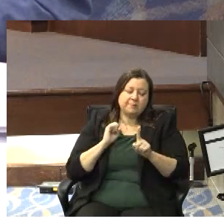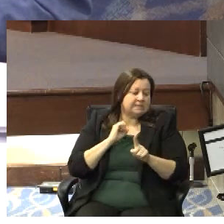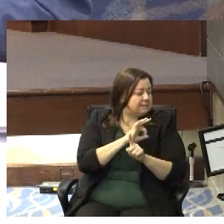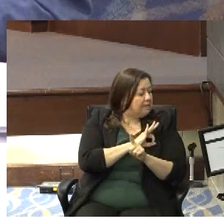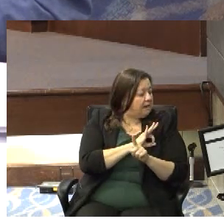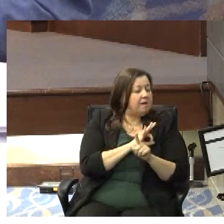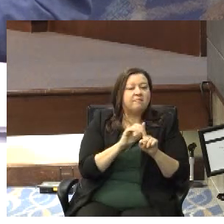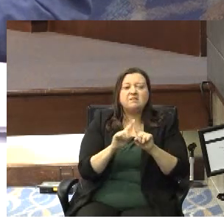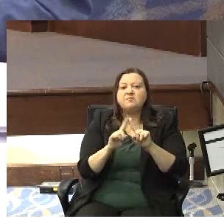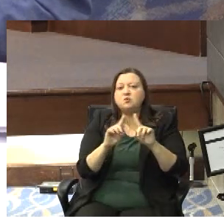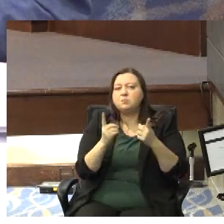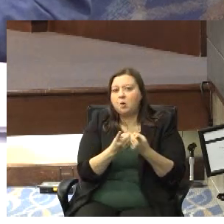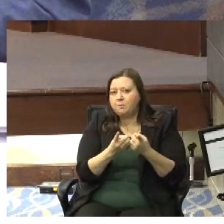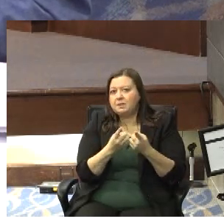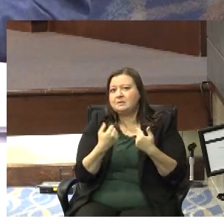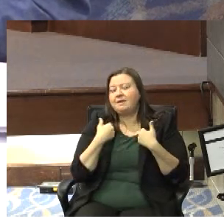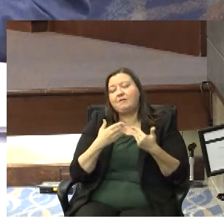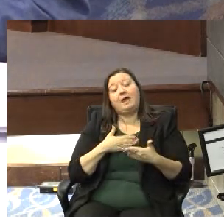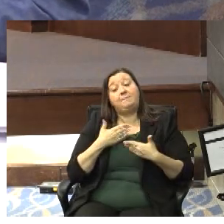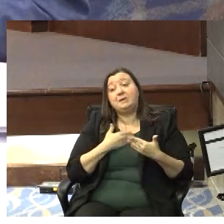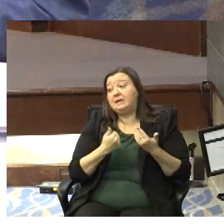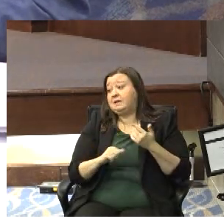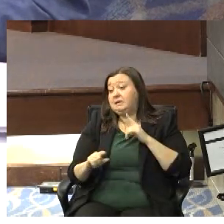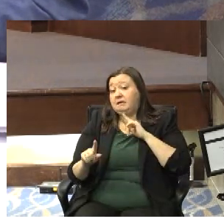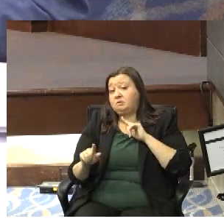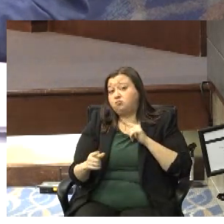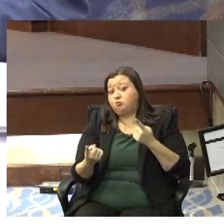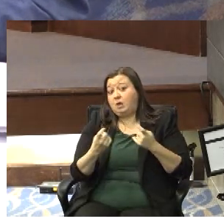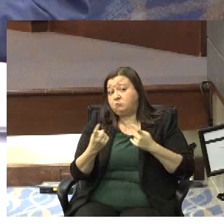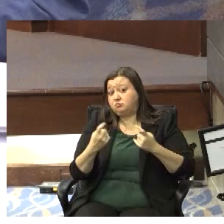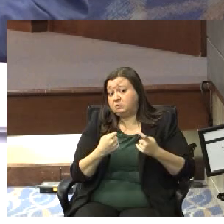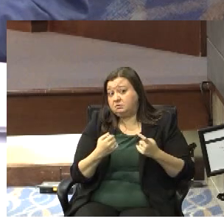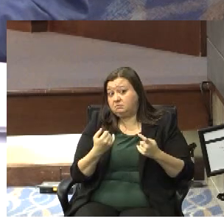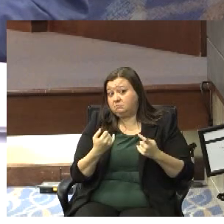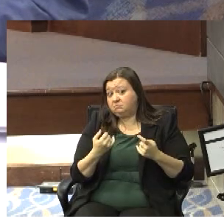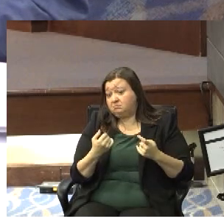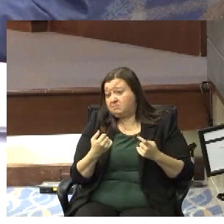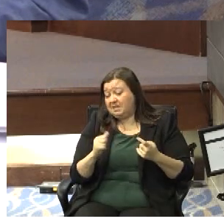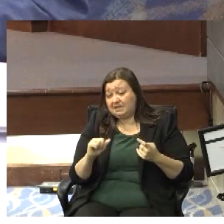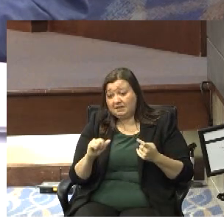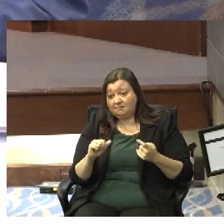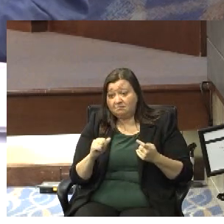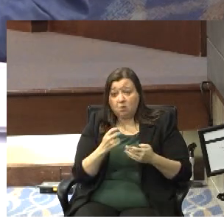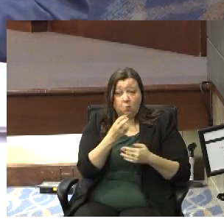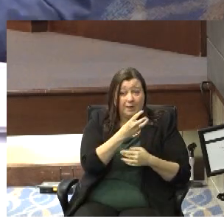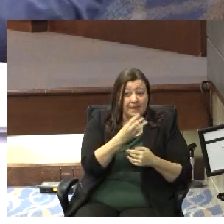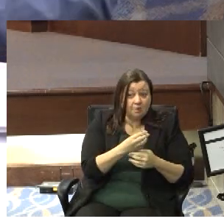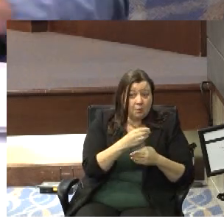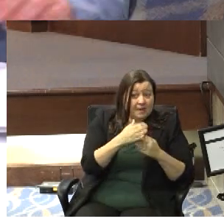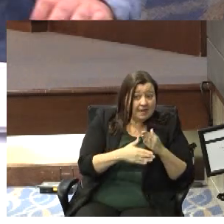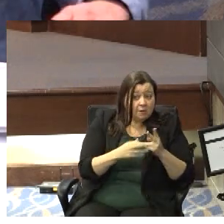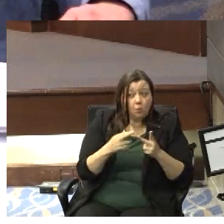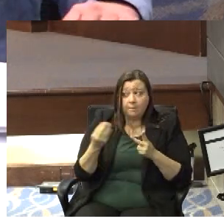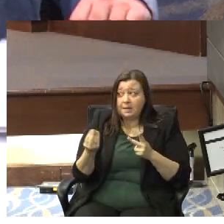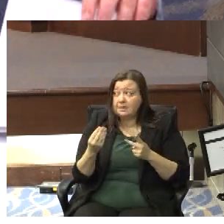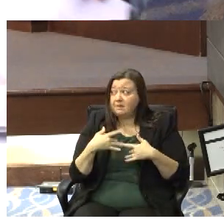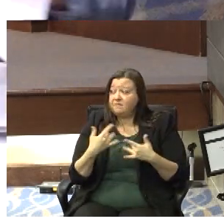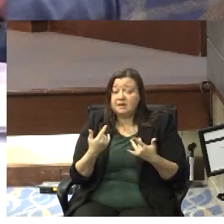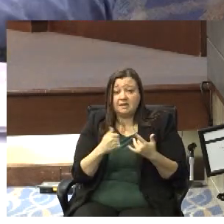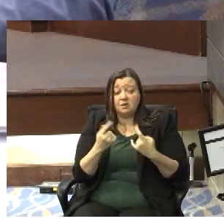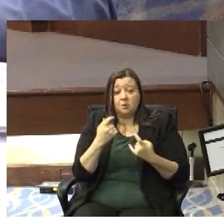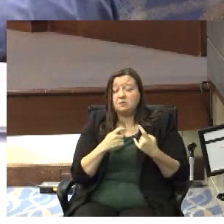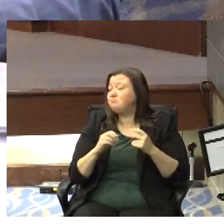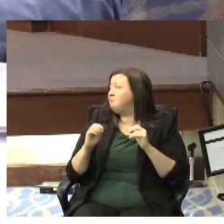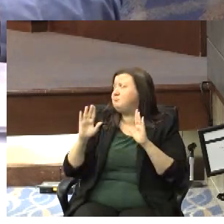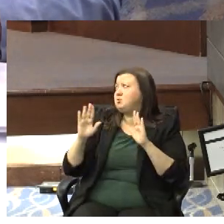and multiple departments. Happy to take any questions if you have on any of the weekend events or the Monday event. Any questions? No,